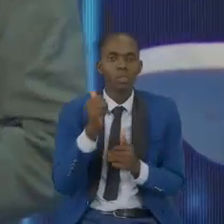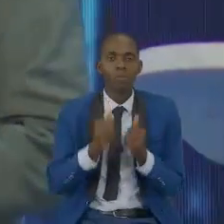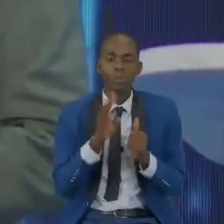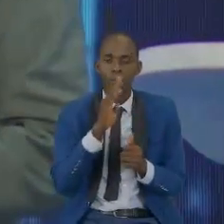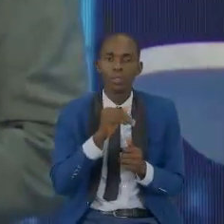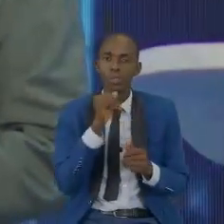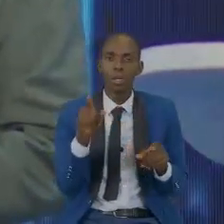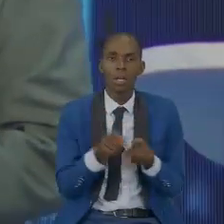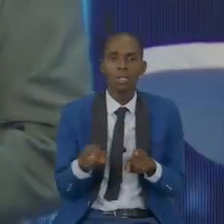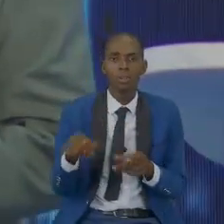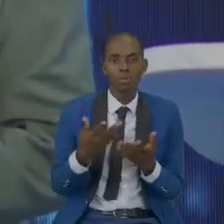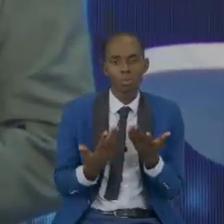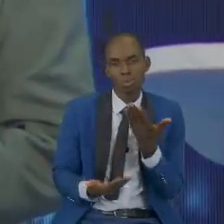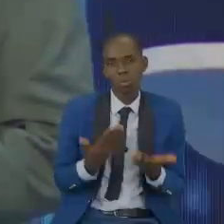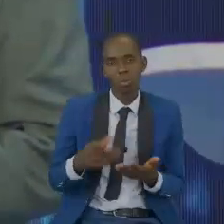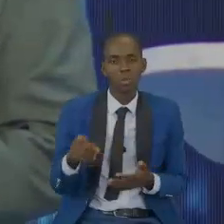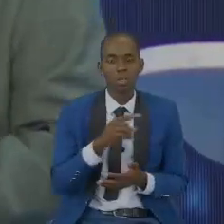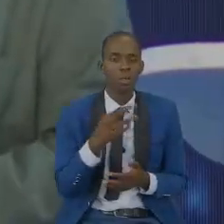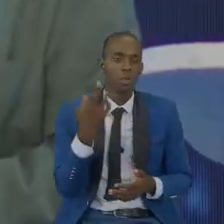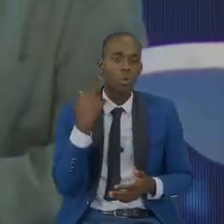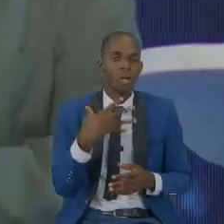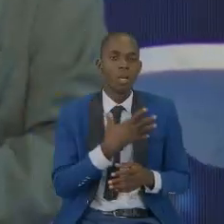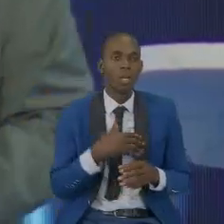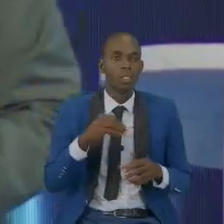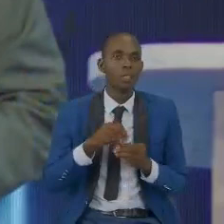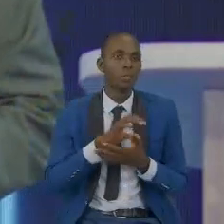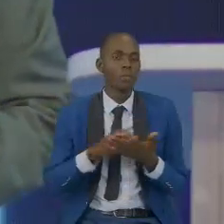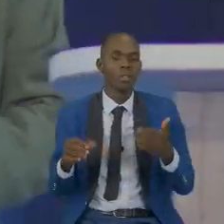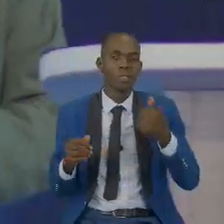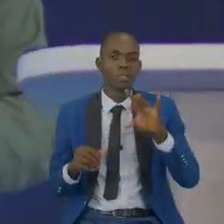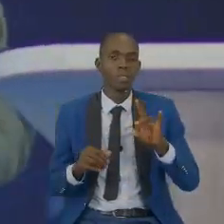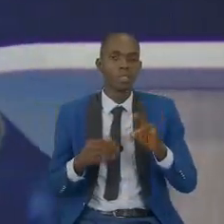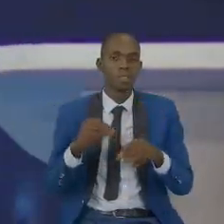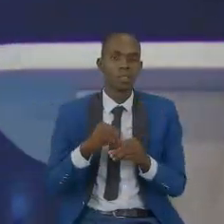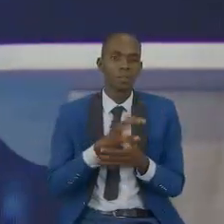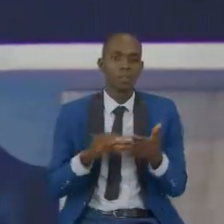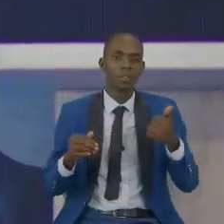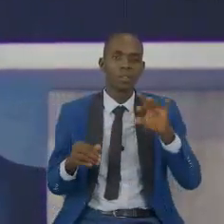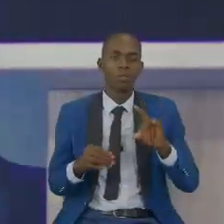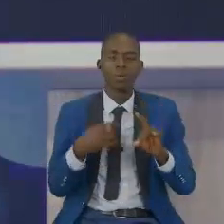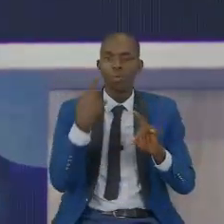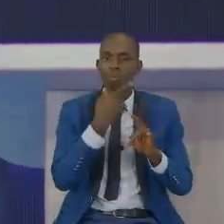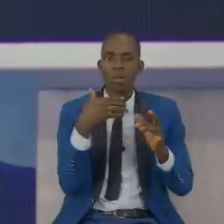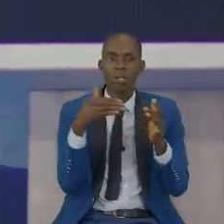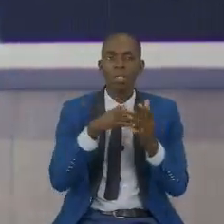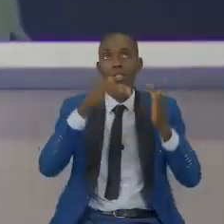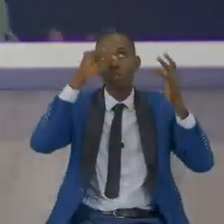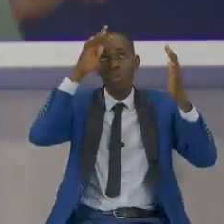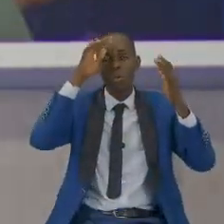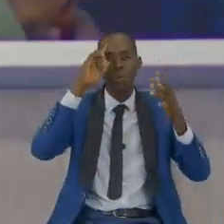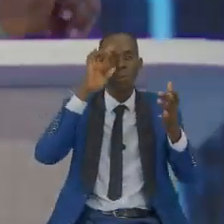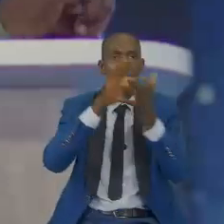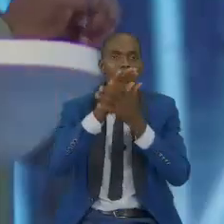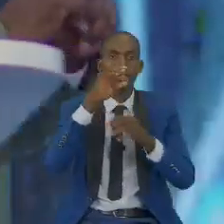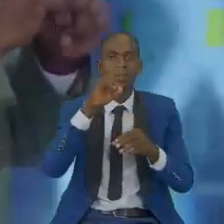as though they were. And then in verse 18, it says, who against hope believed in